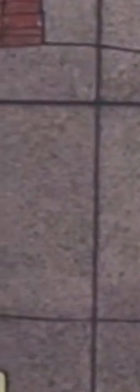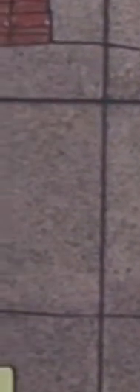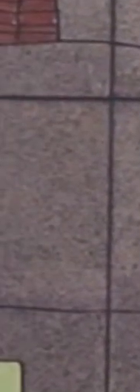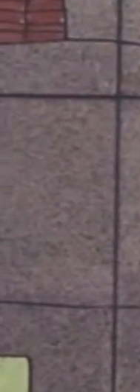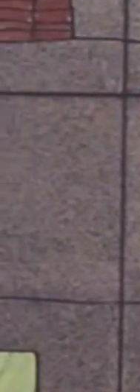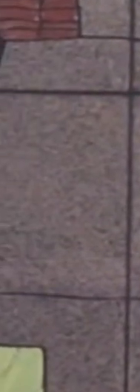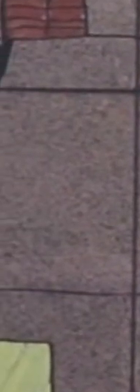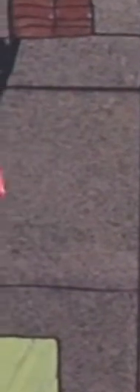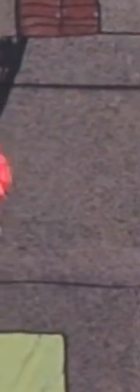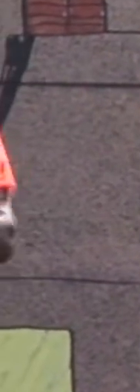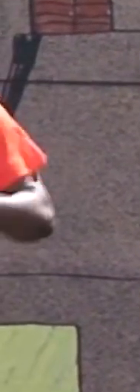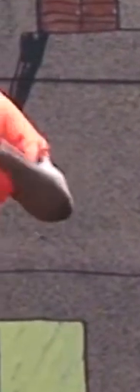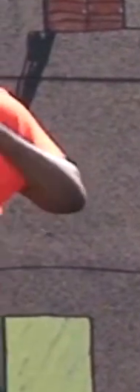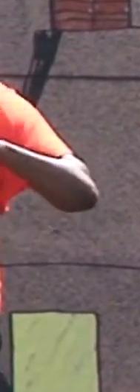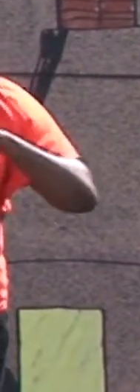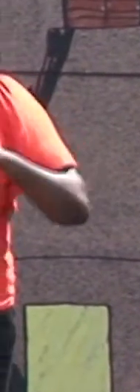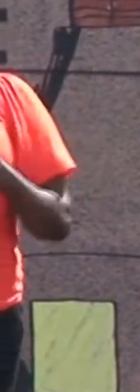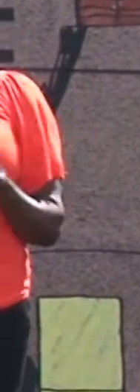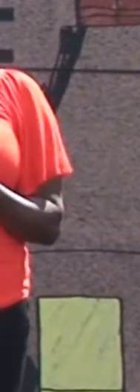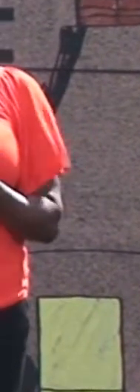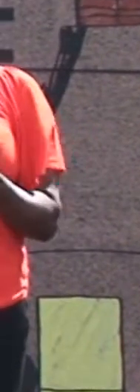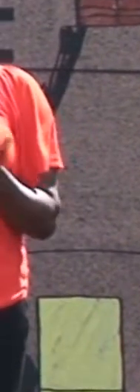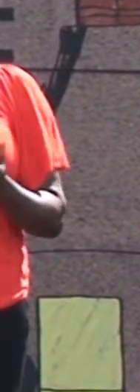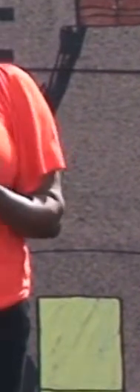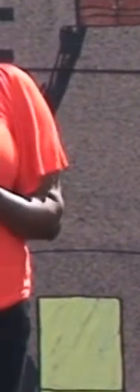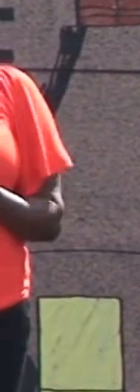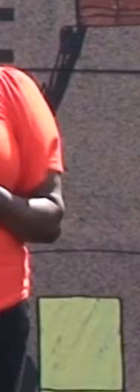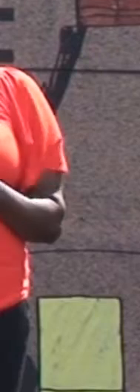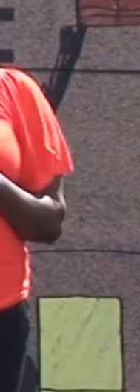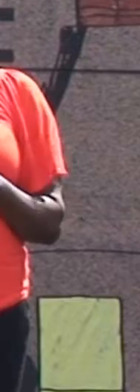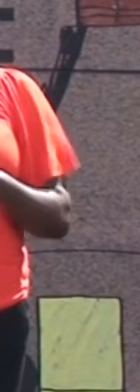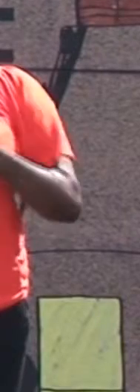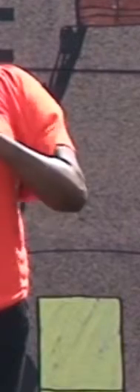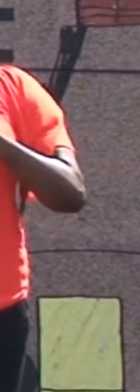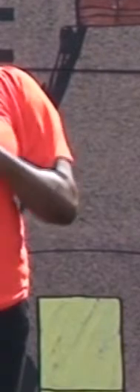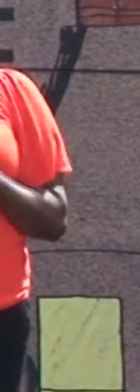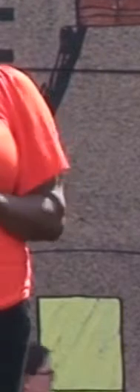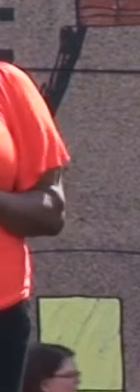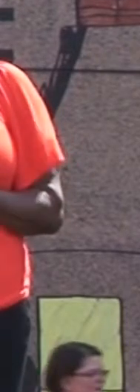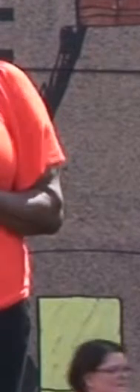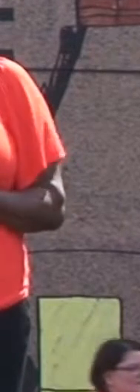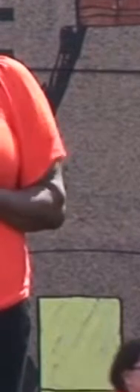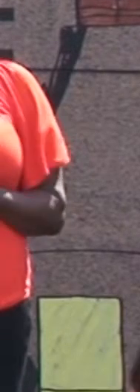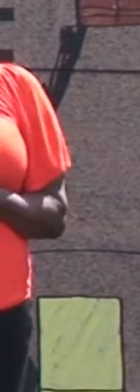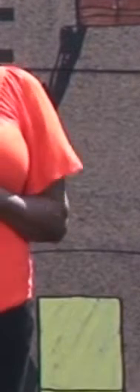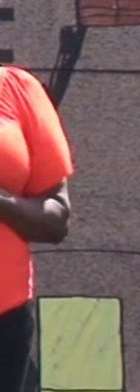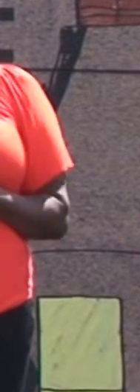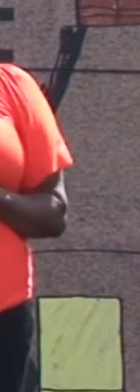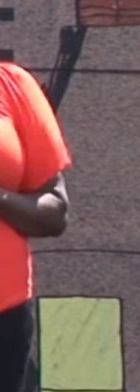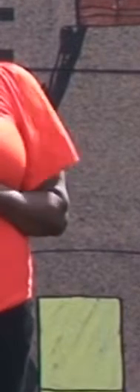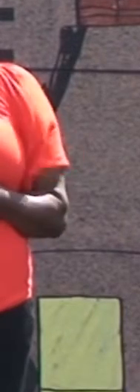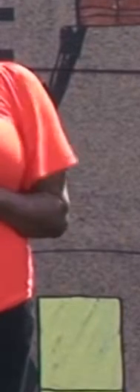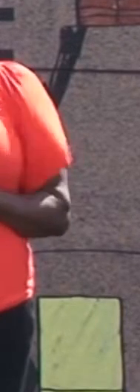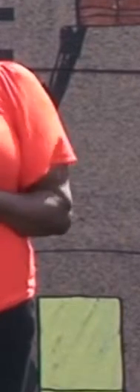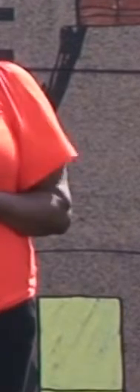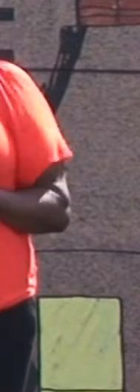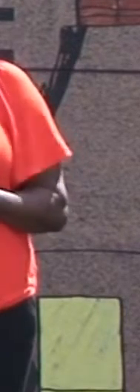science evidences are not denied. Global warming is real, and we have to do better to